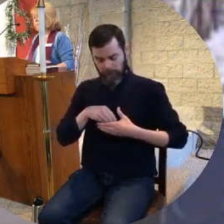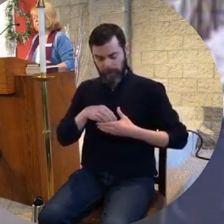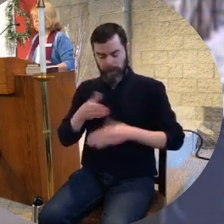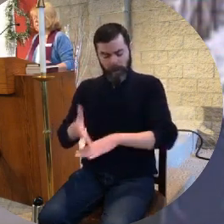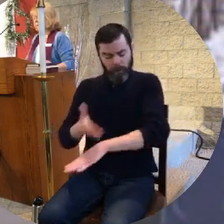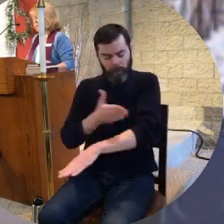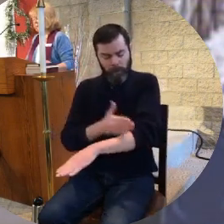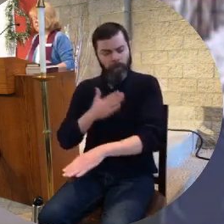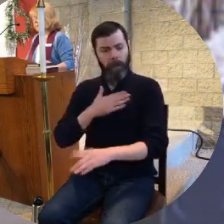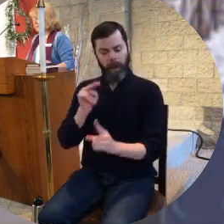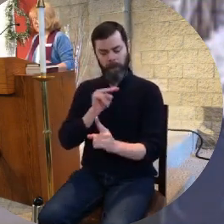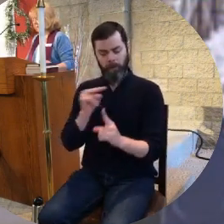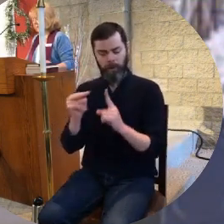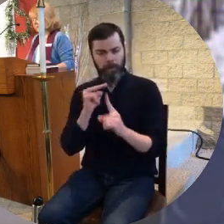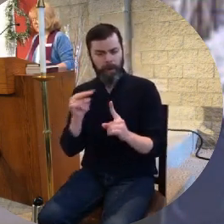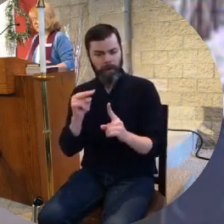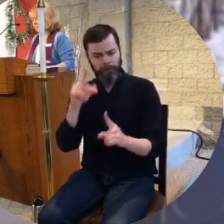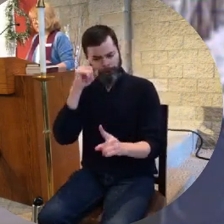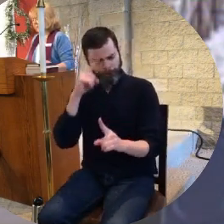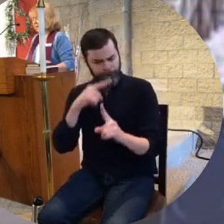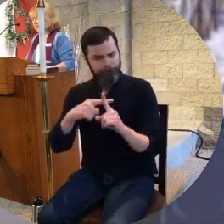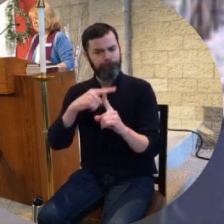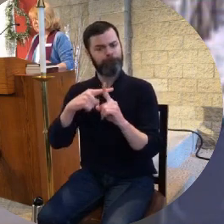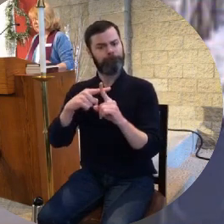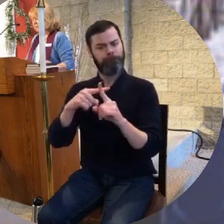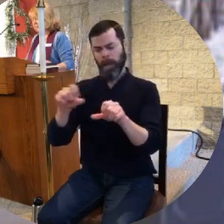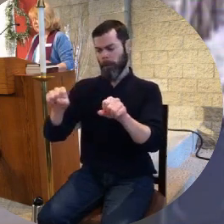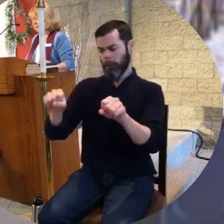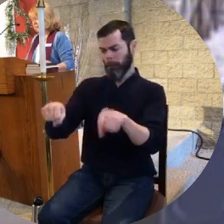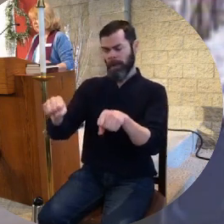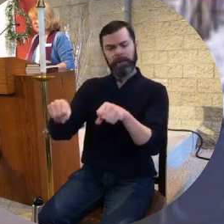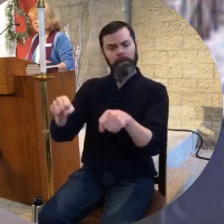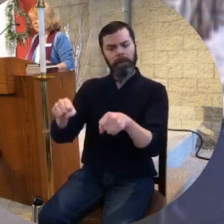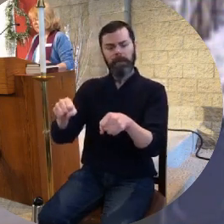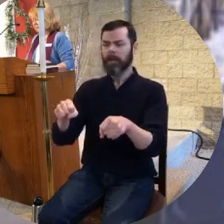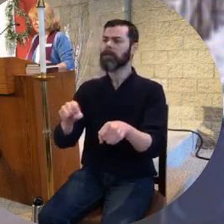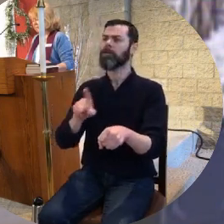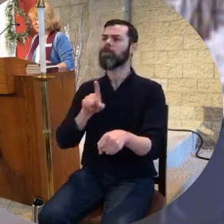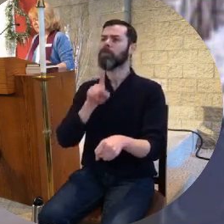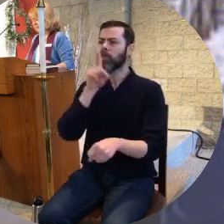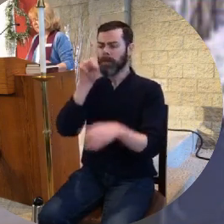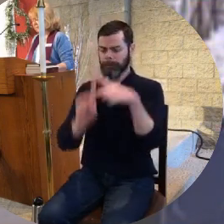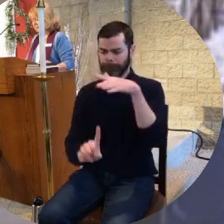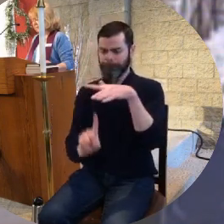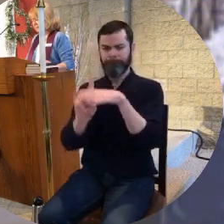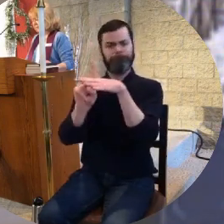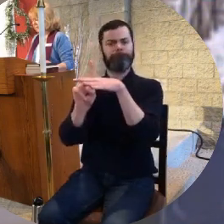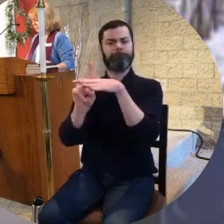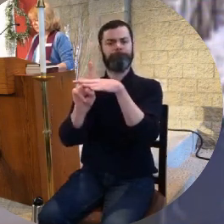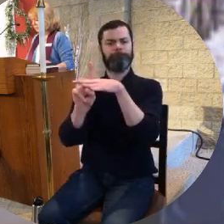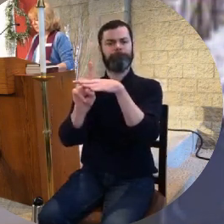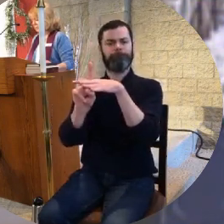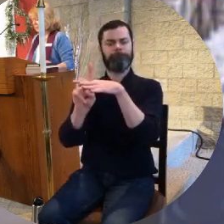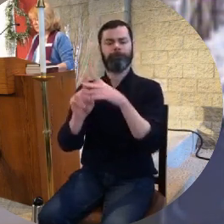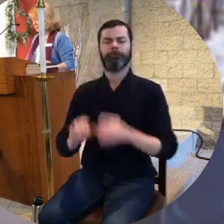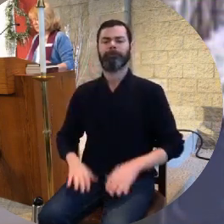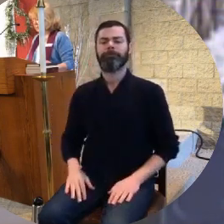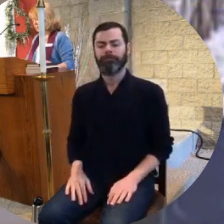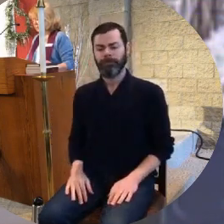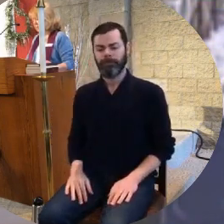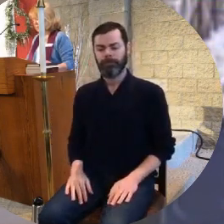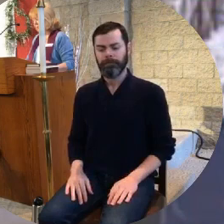possibilities become reality. I have faith that I am divinely guided. And scripture tells us